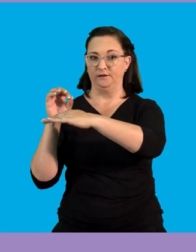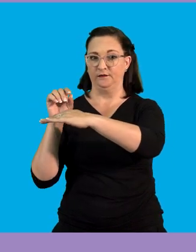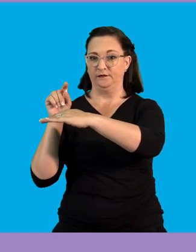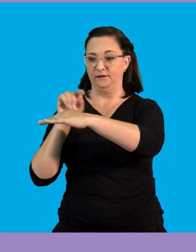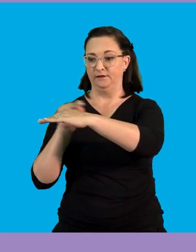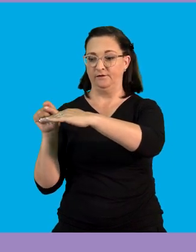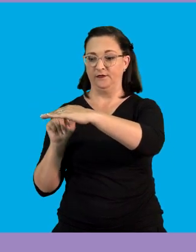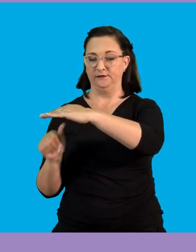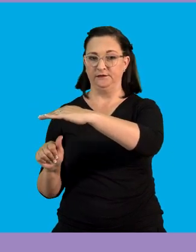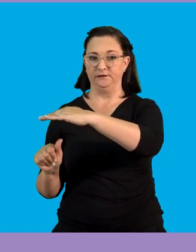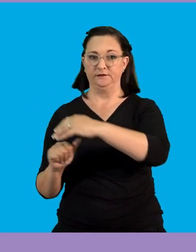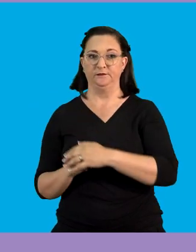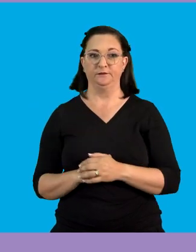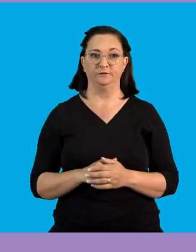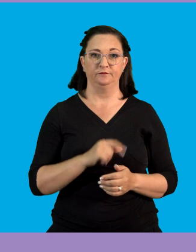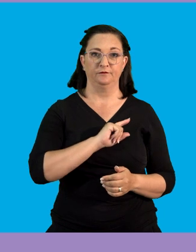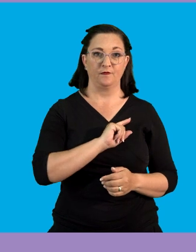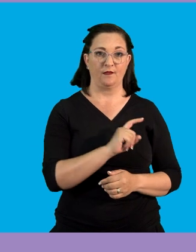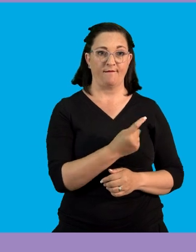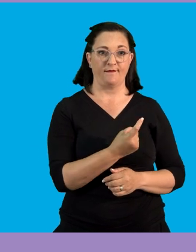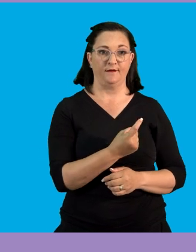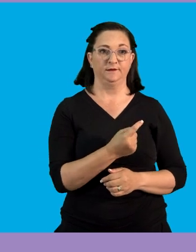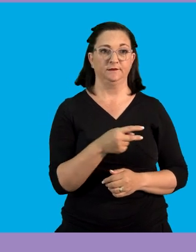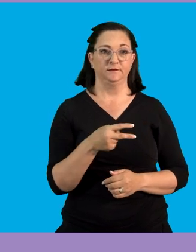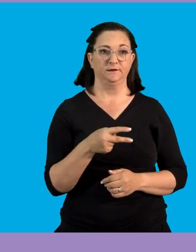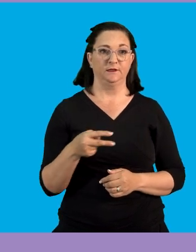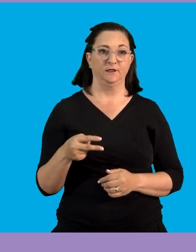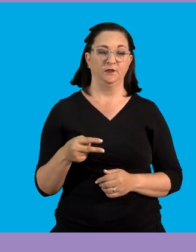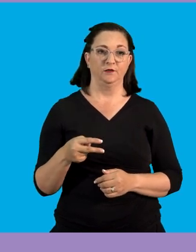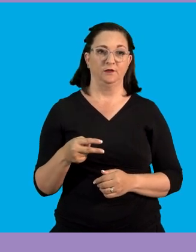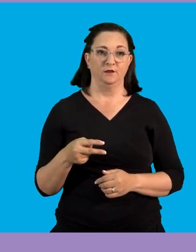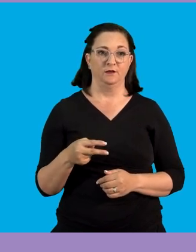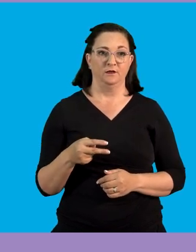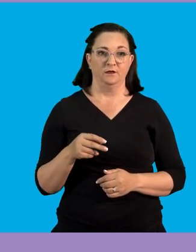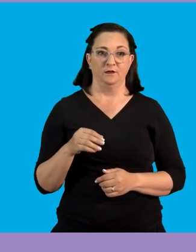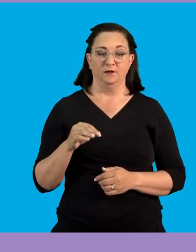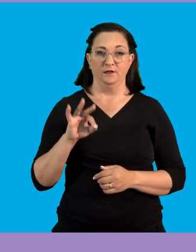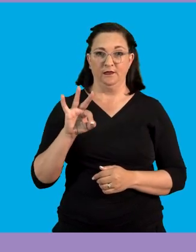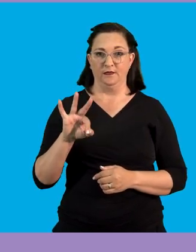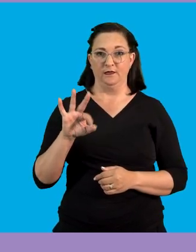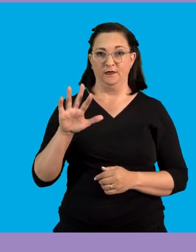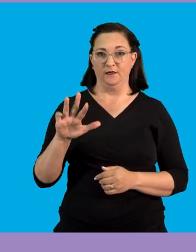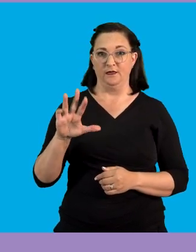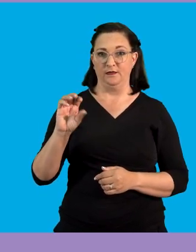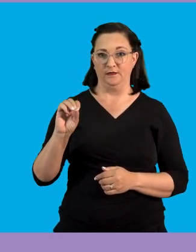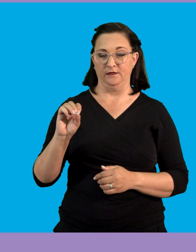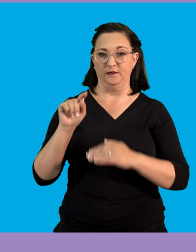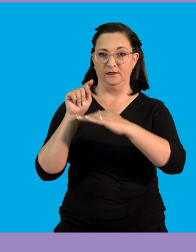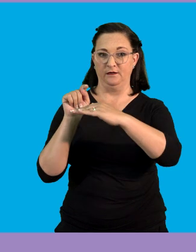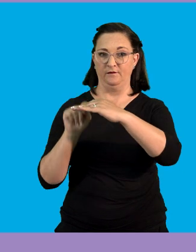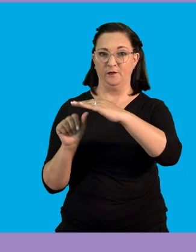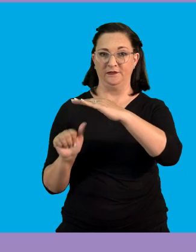divide by 6 on the right. And on the left, we'll then have our value of x, or we'll have x, and on the